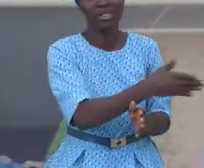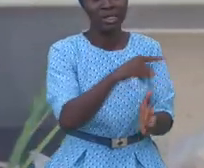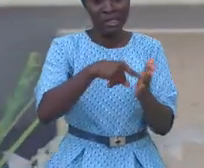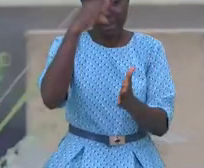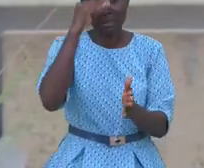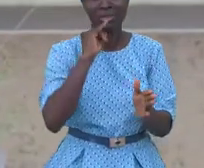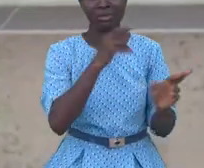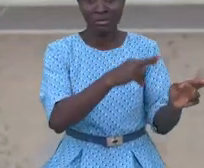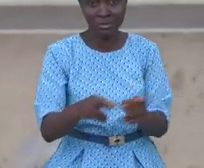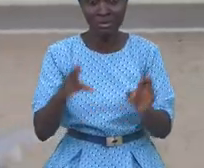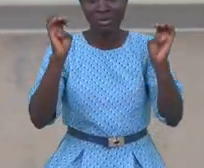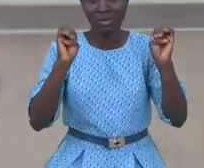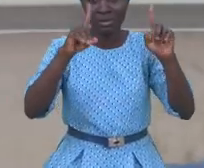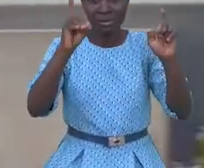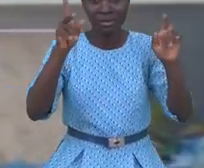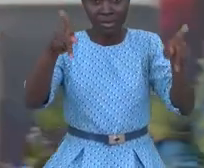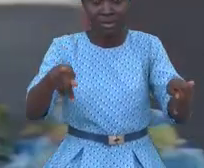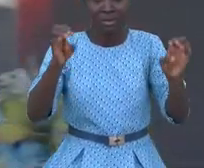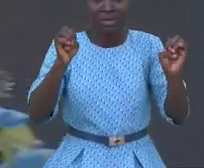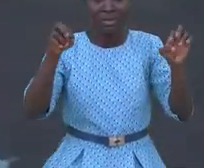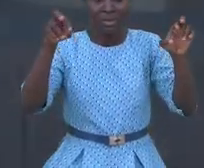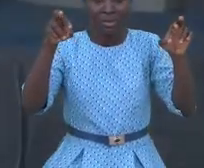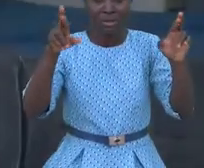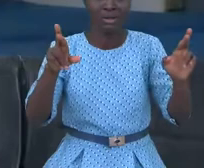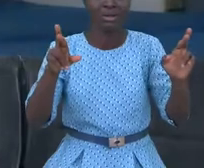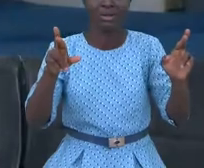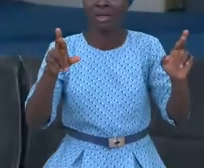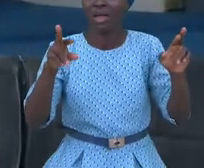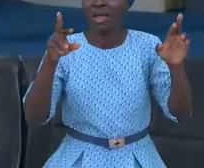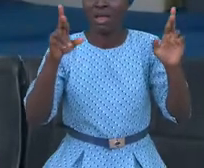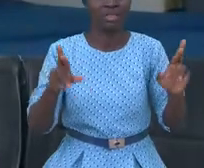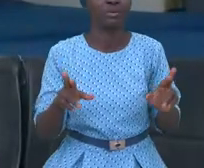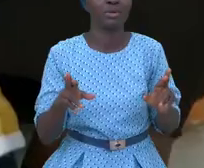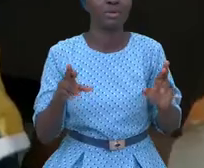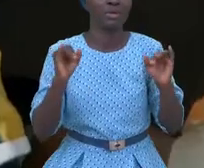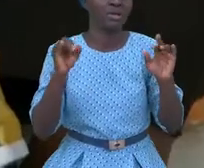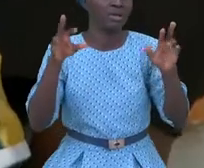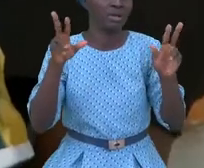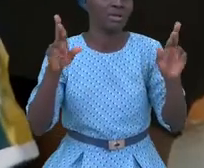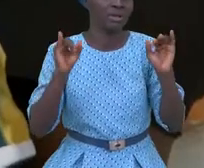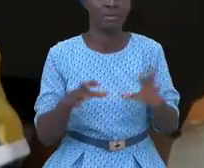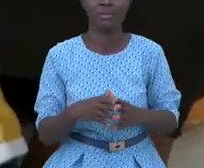the day of usefulness. I will not expire.